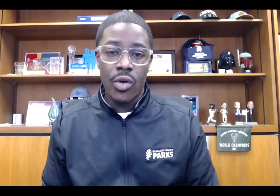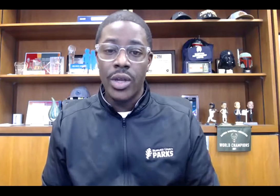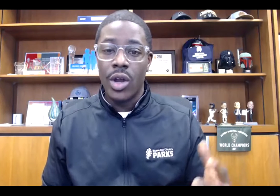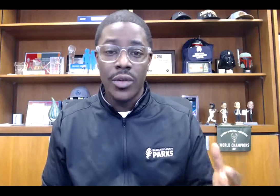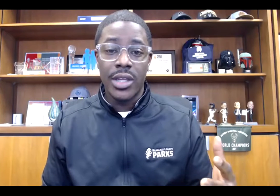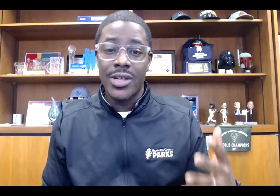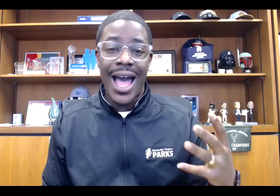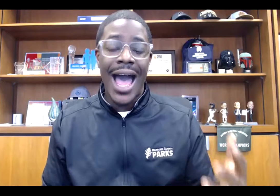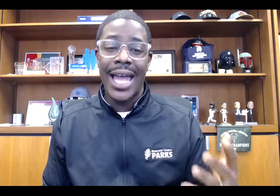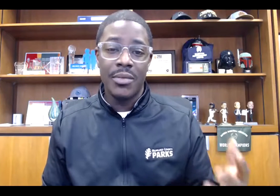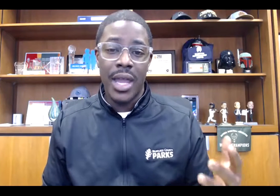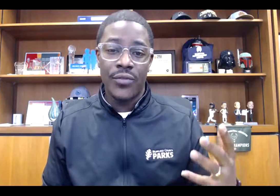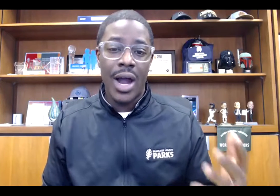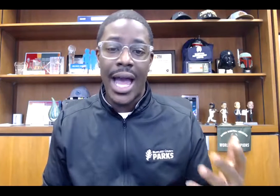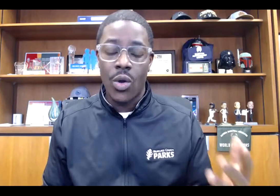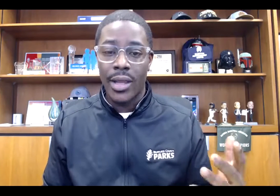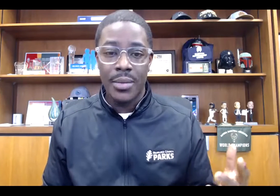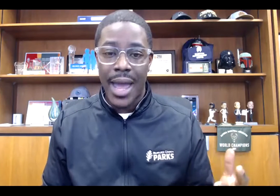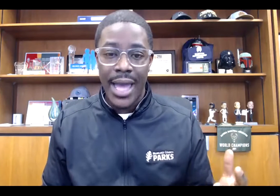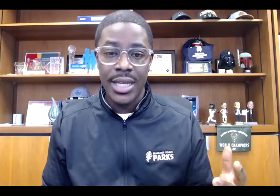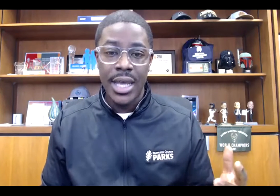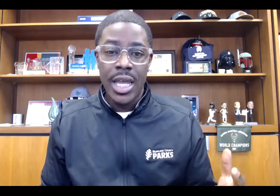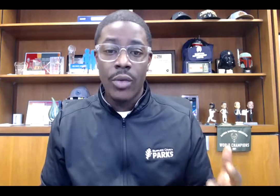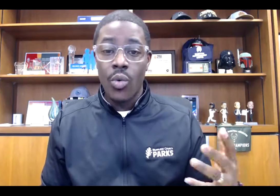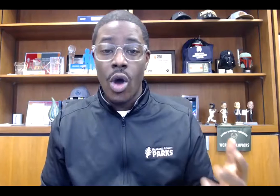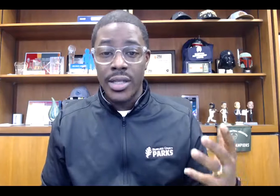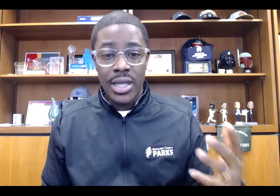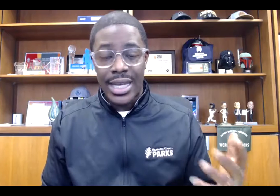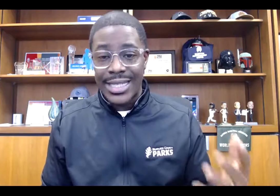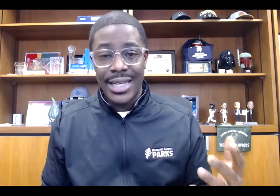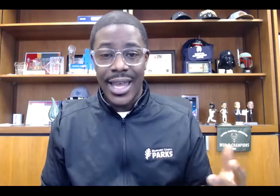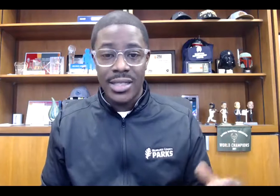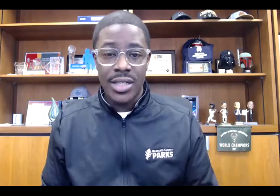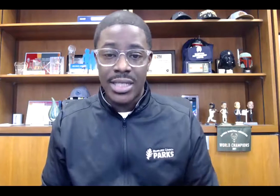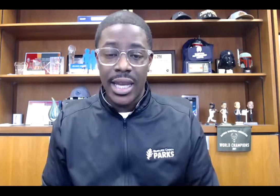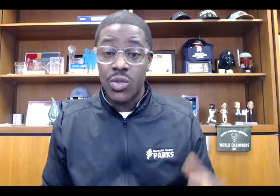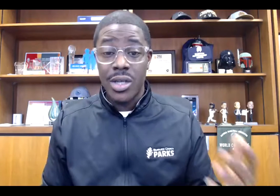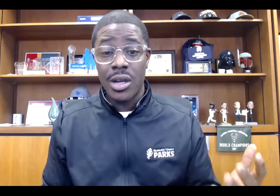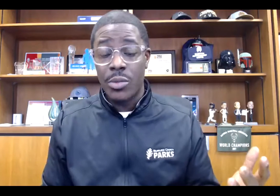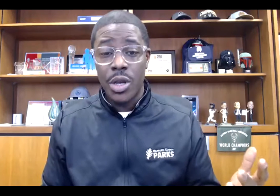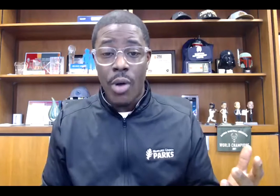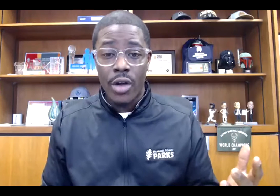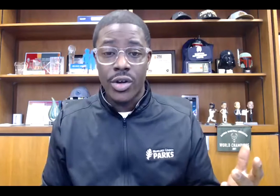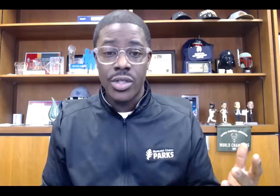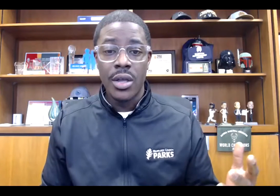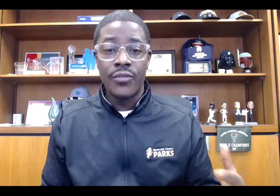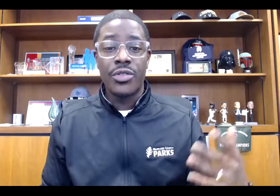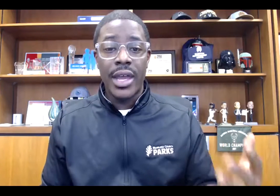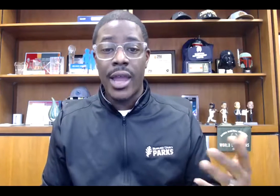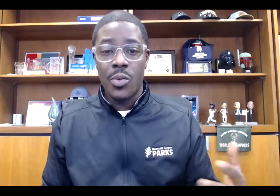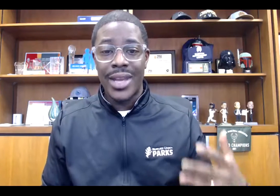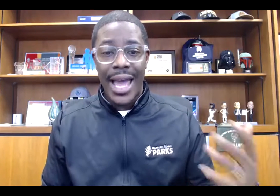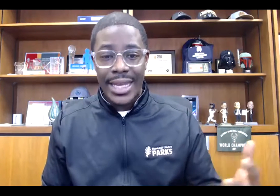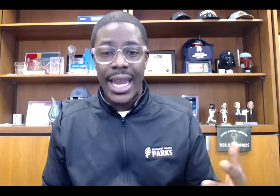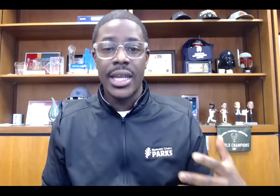looking for. We know that there is a high demand for high quality masks, and we want to again say thanks to the state as well as our community partners for